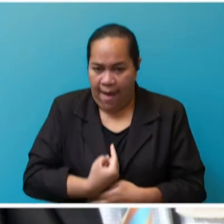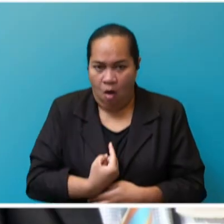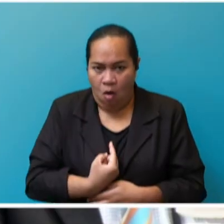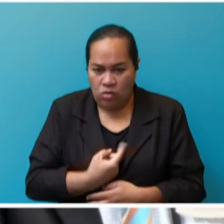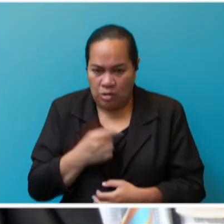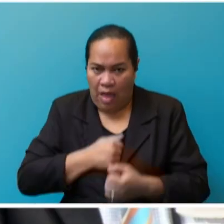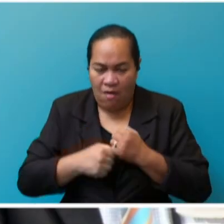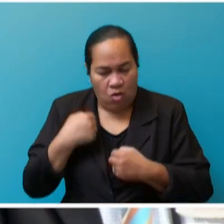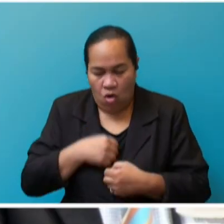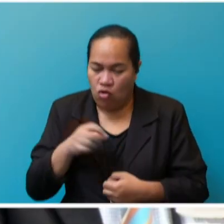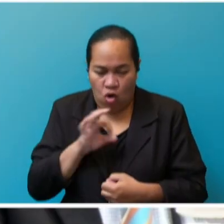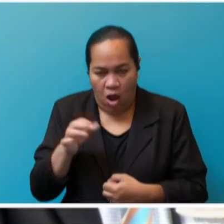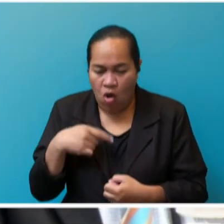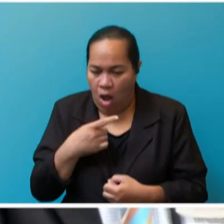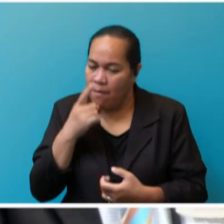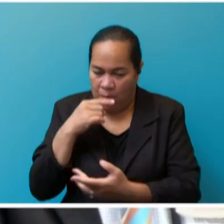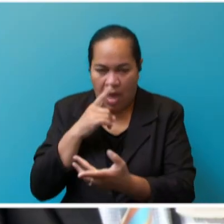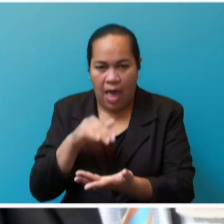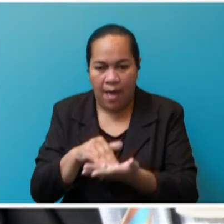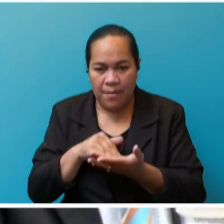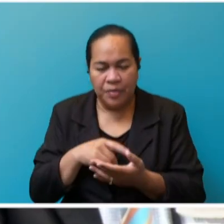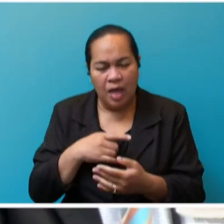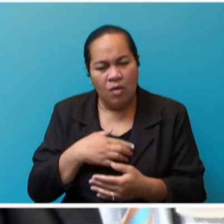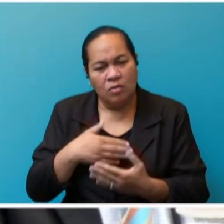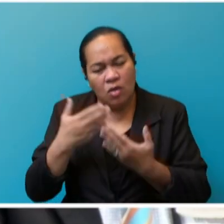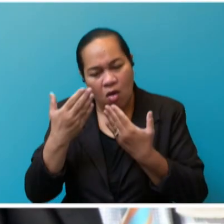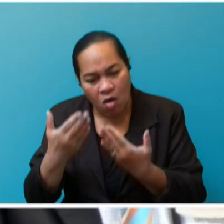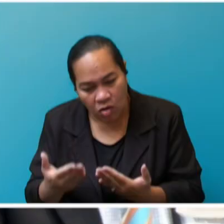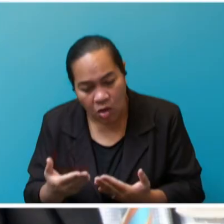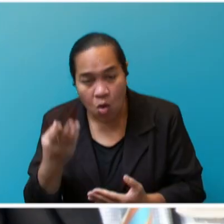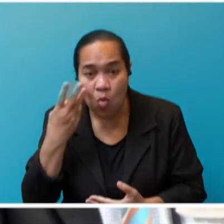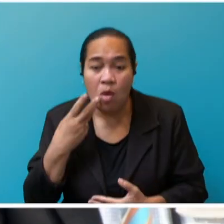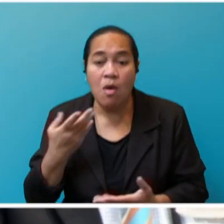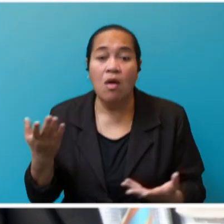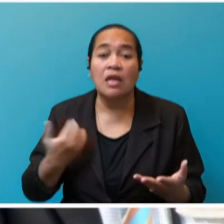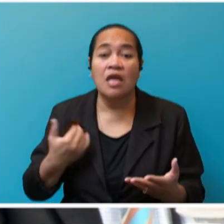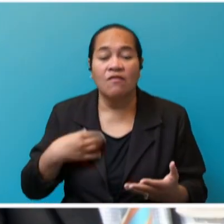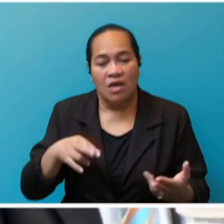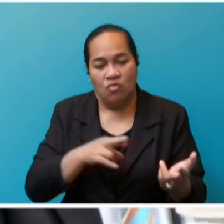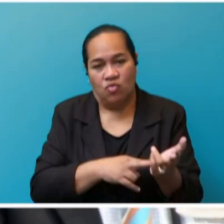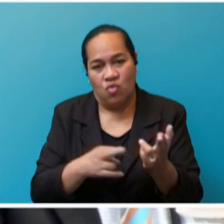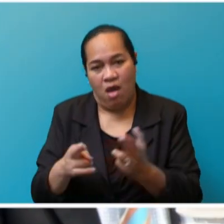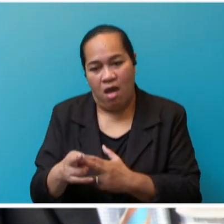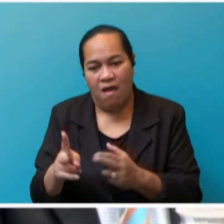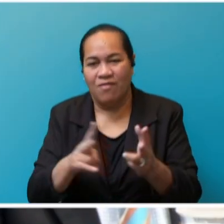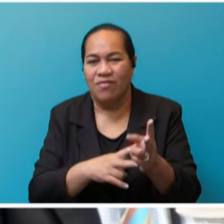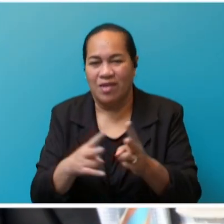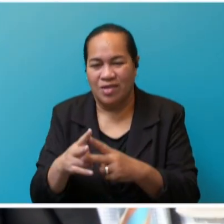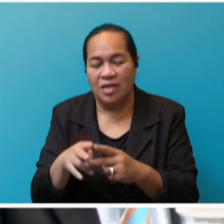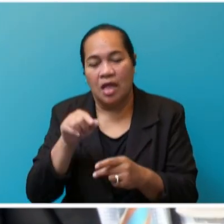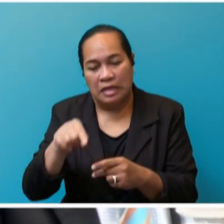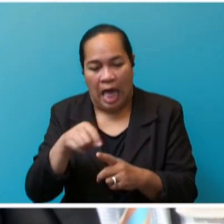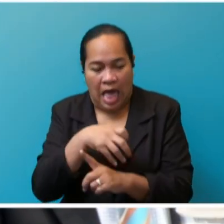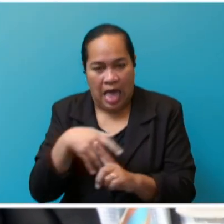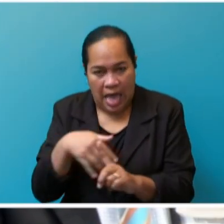Mr. Speaker, today I rise to honor our rural women. Rural women are the backbone of our economy and the heart of our nation. They